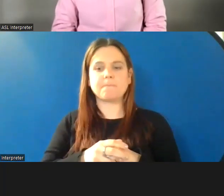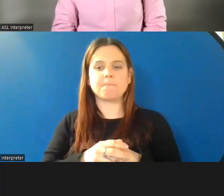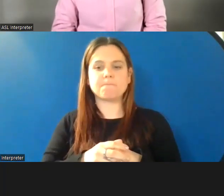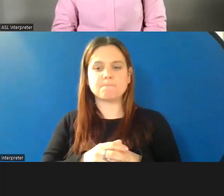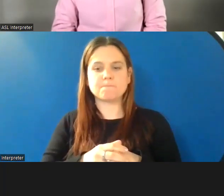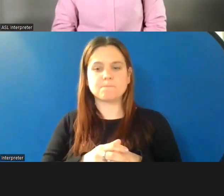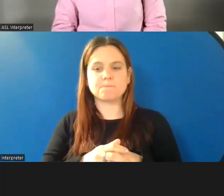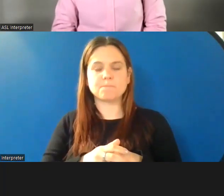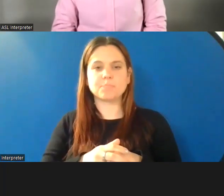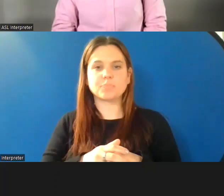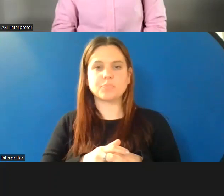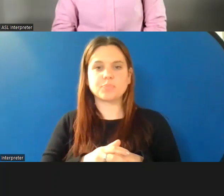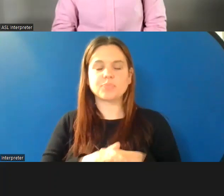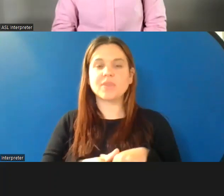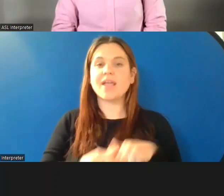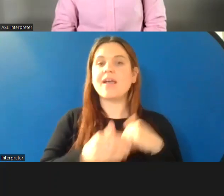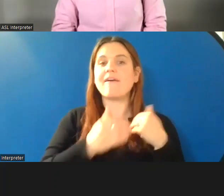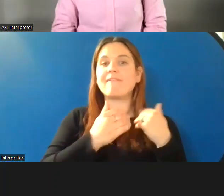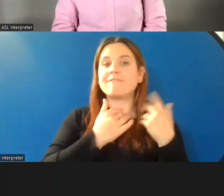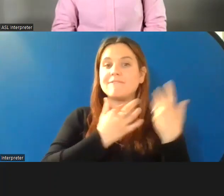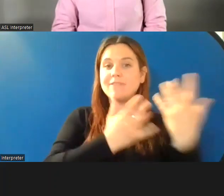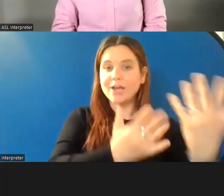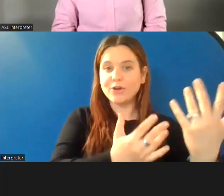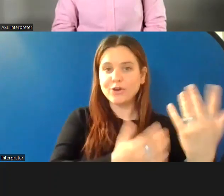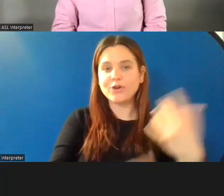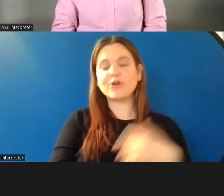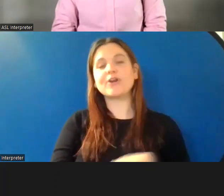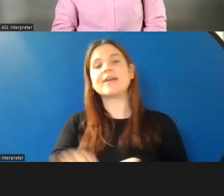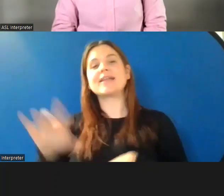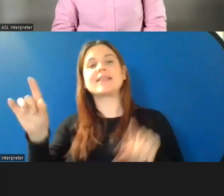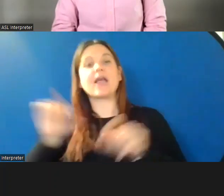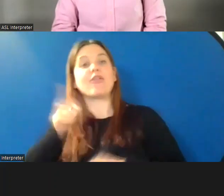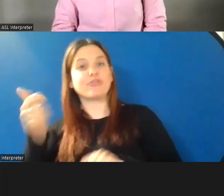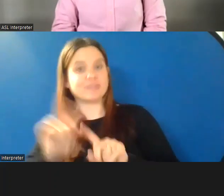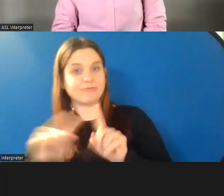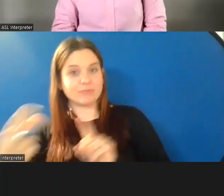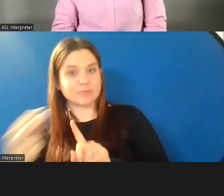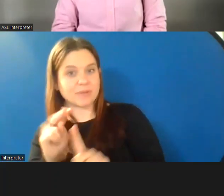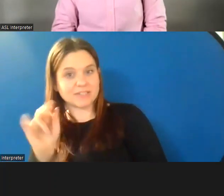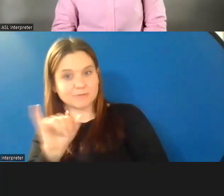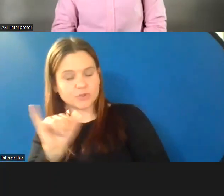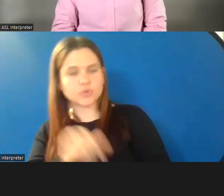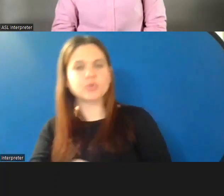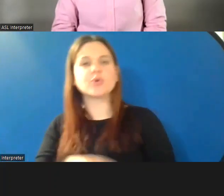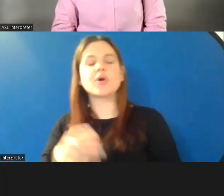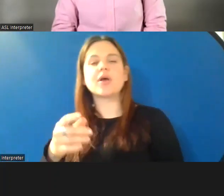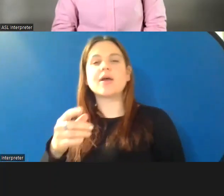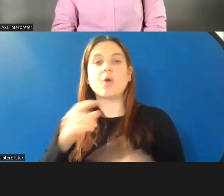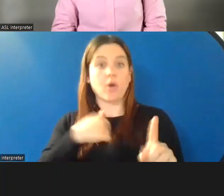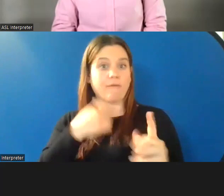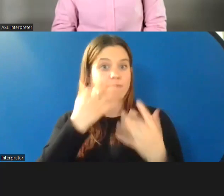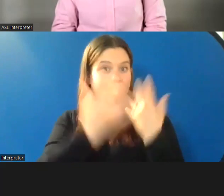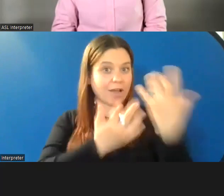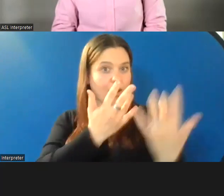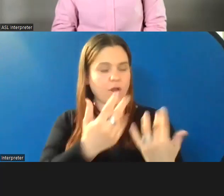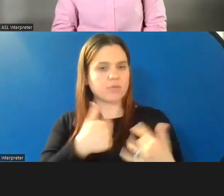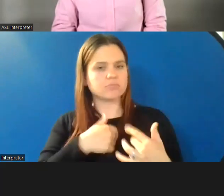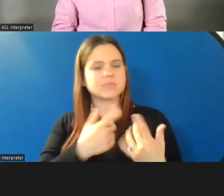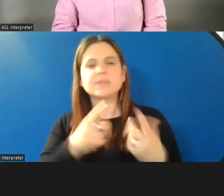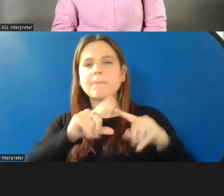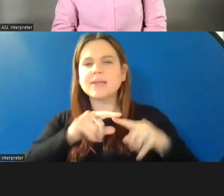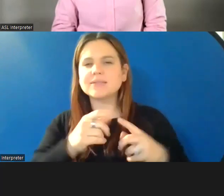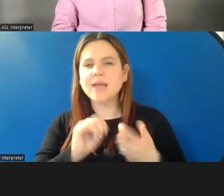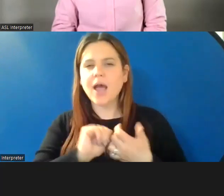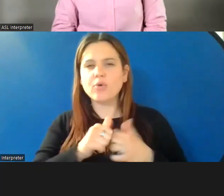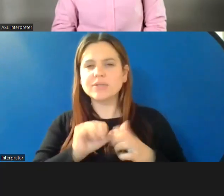tribal perspectives on fire, it's, you know, we're looking at different intensities of fire than the Forest Service would use